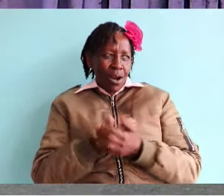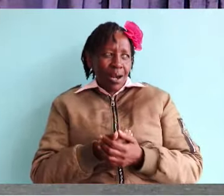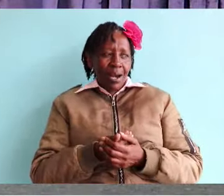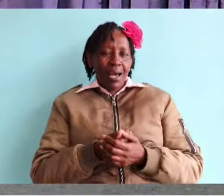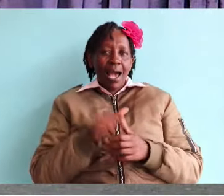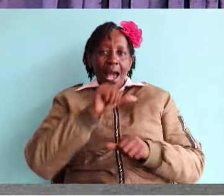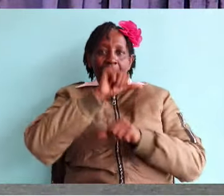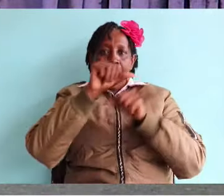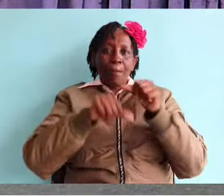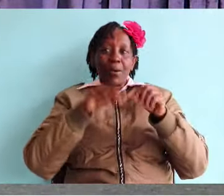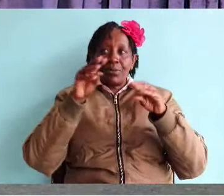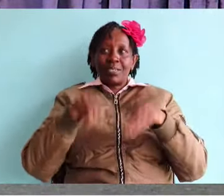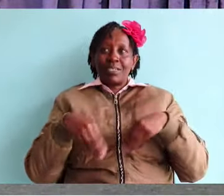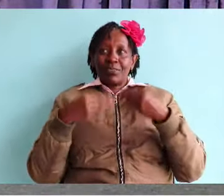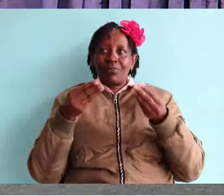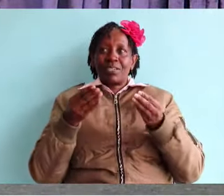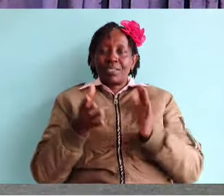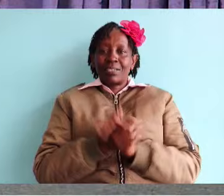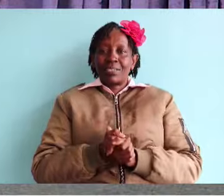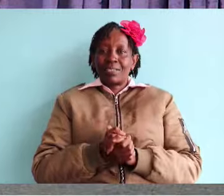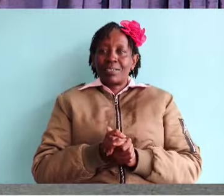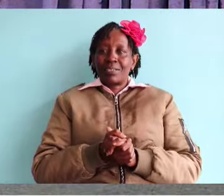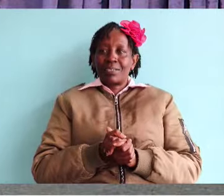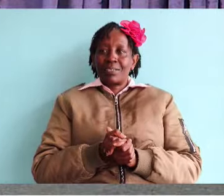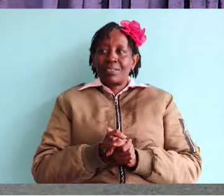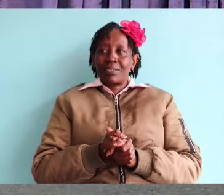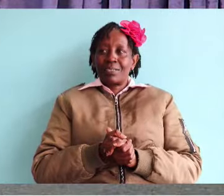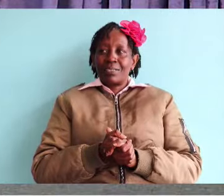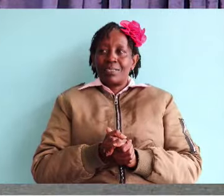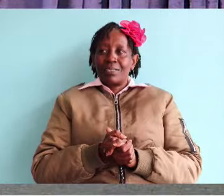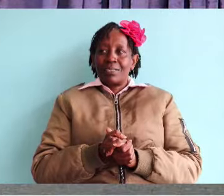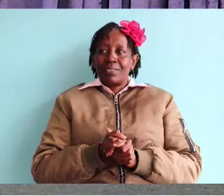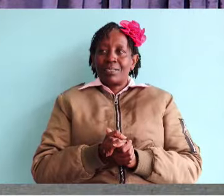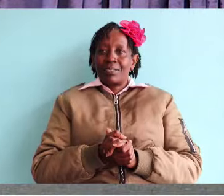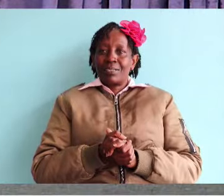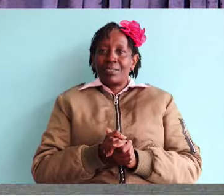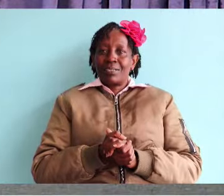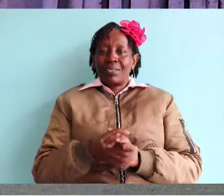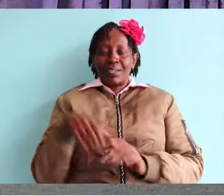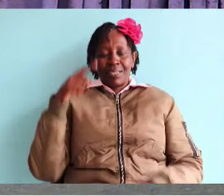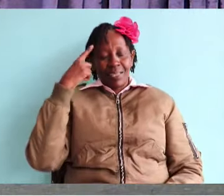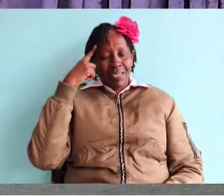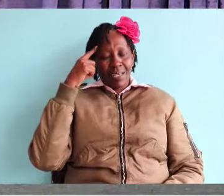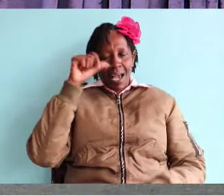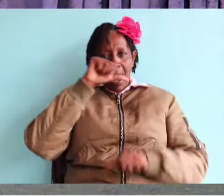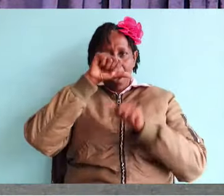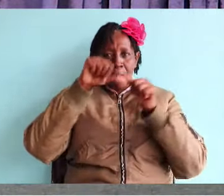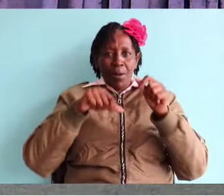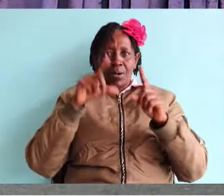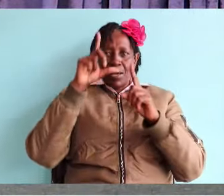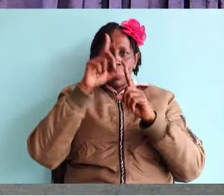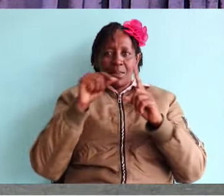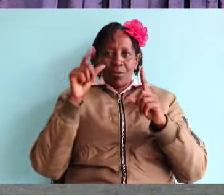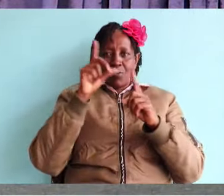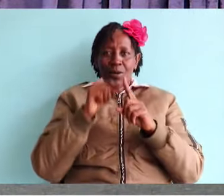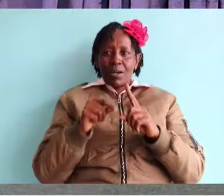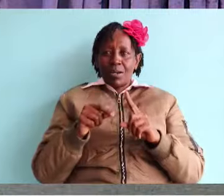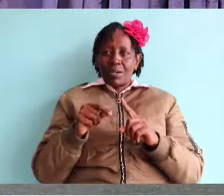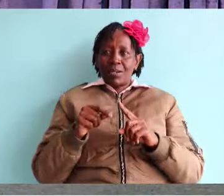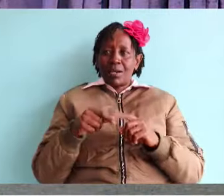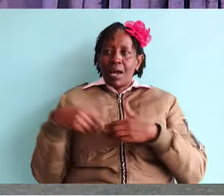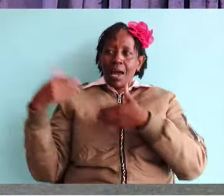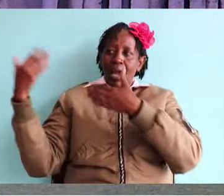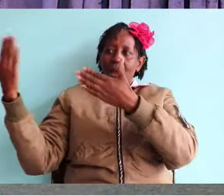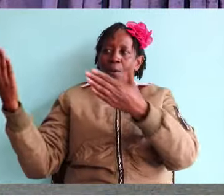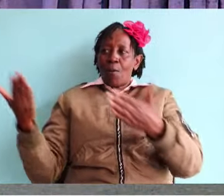about Gideon? Let me invite the music team as they come, and as we reflect on that word, as we come to the end of the service. Have